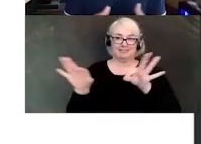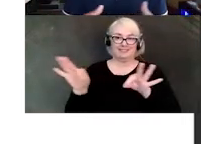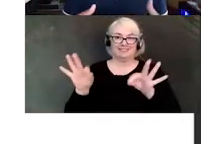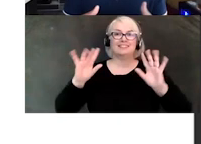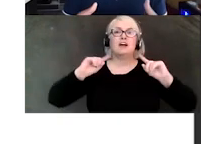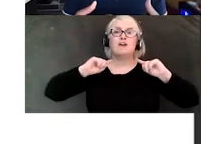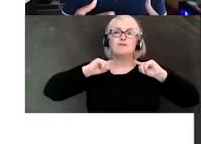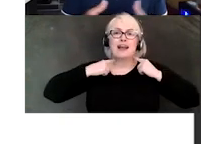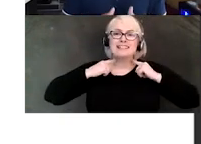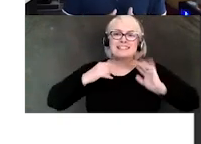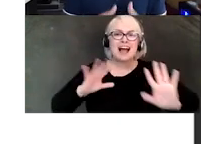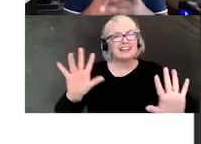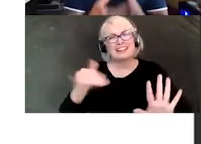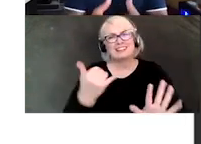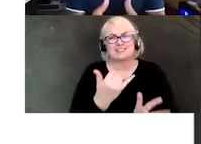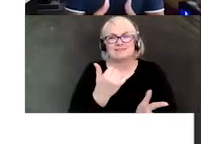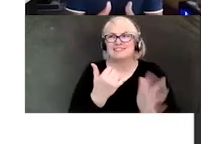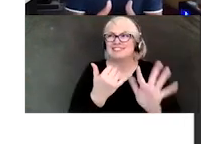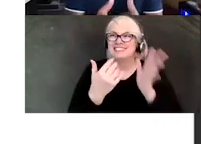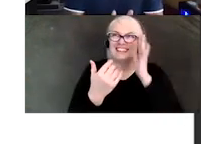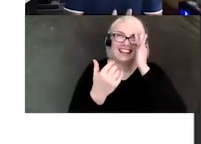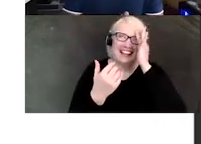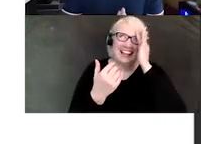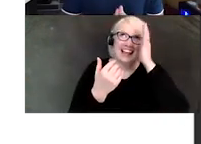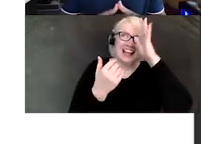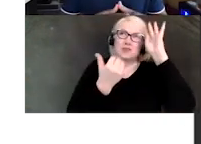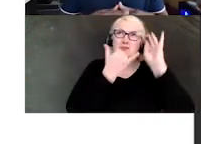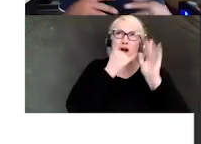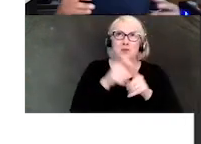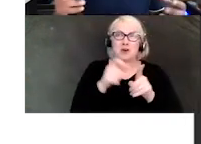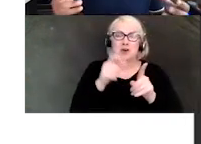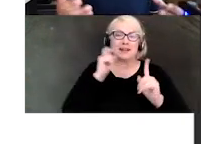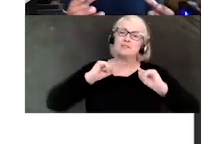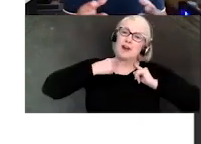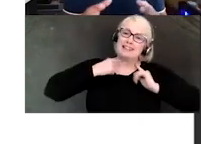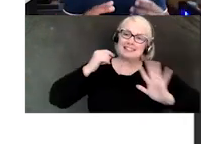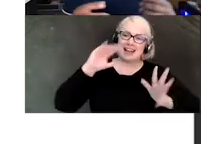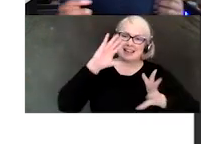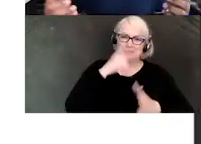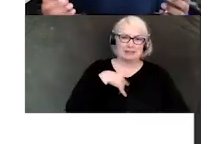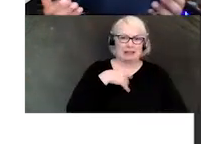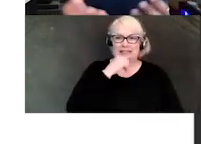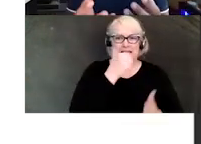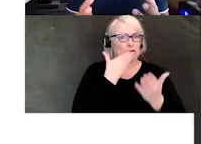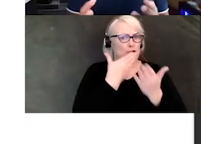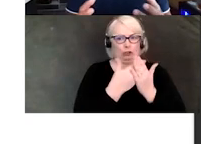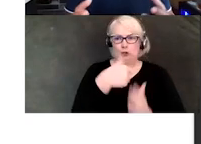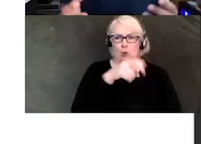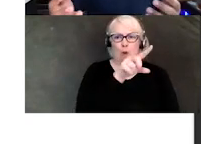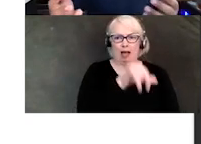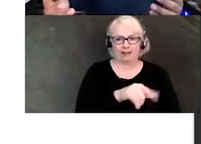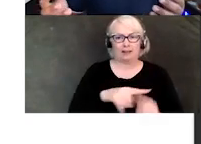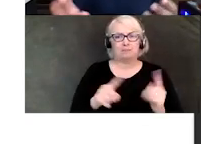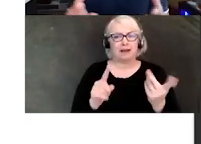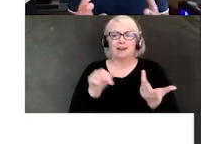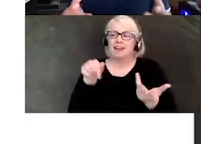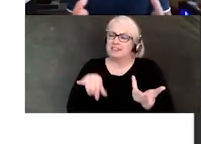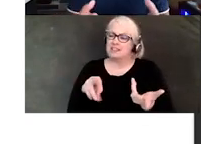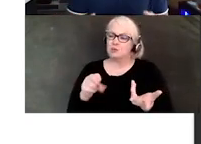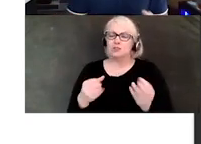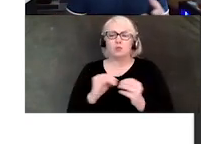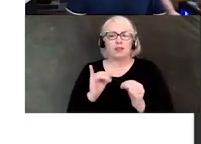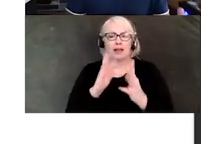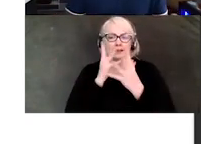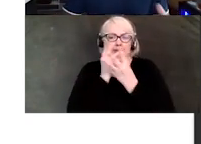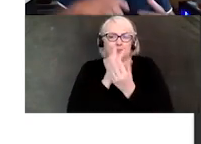wrong word because that usually indicates a lack of quality and I think it turned out very well, but, uh, it's definitely, uh, stew, like a nice, a lovely